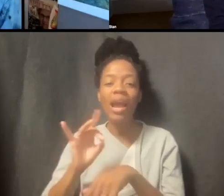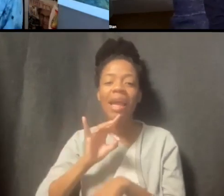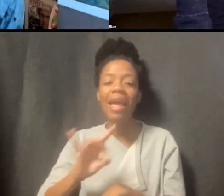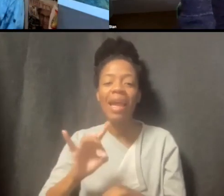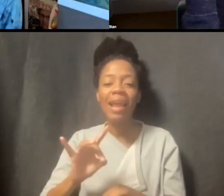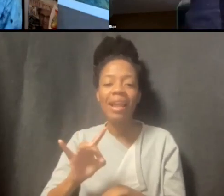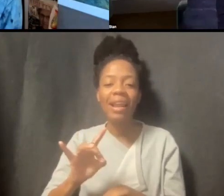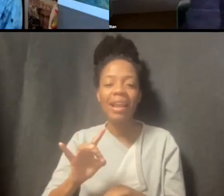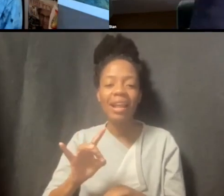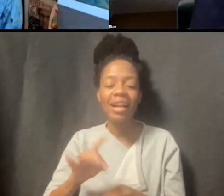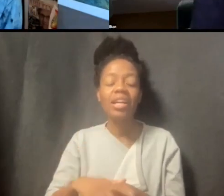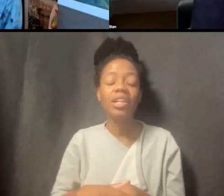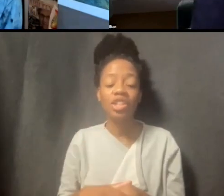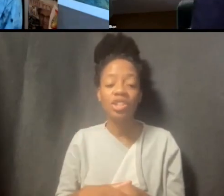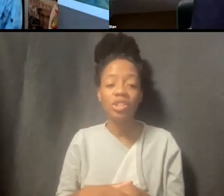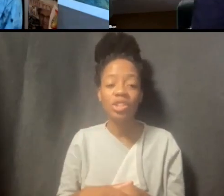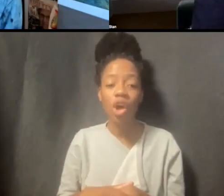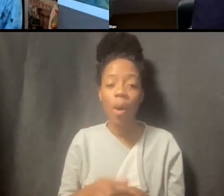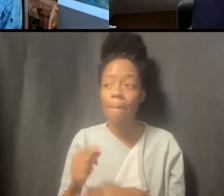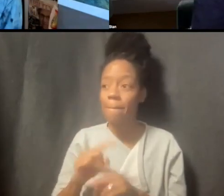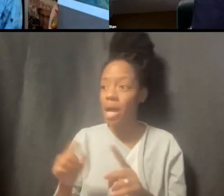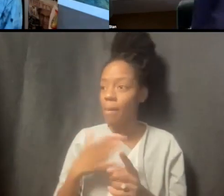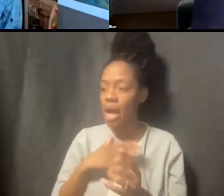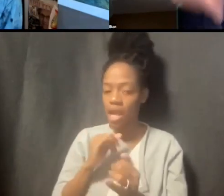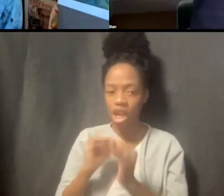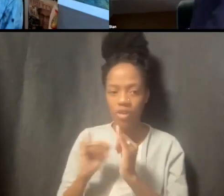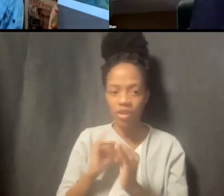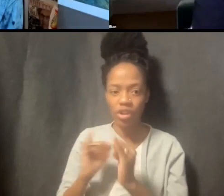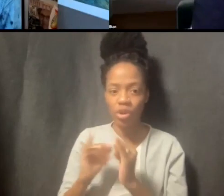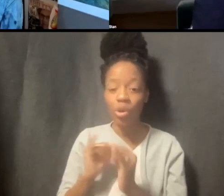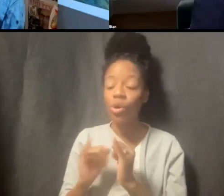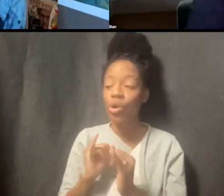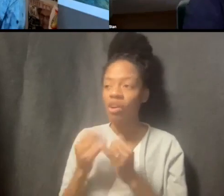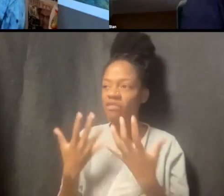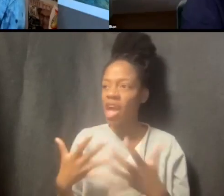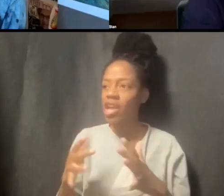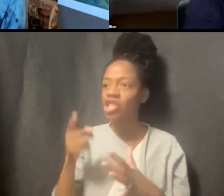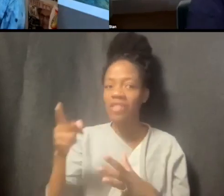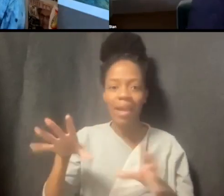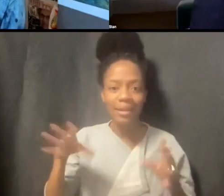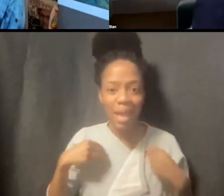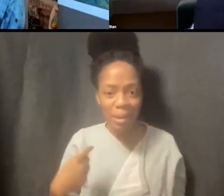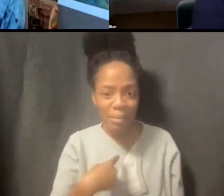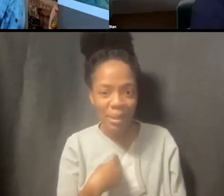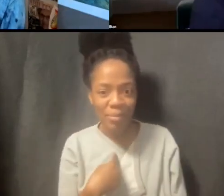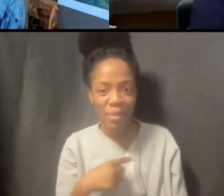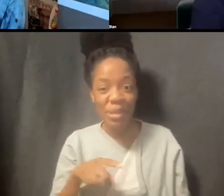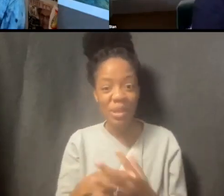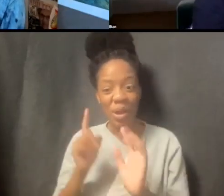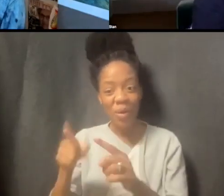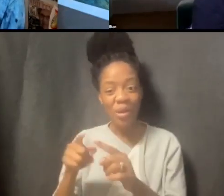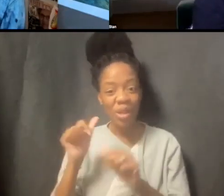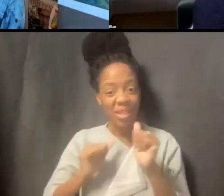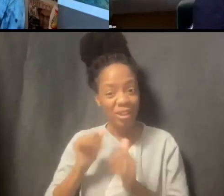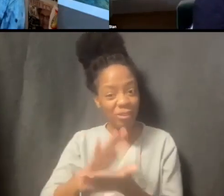in the interview, she came out and she said to my mother, "Well, take them." And I started going to this theater school. But